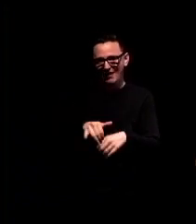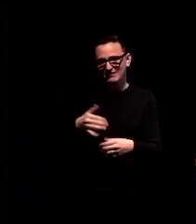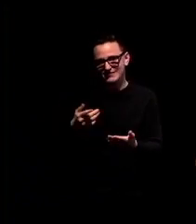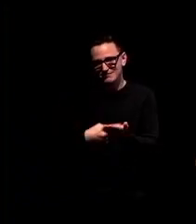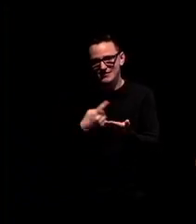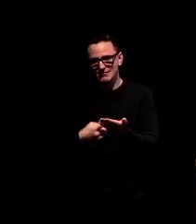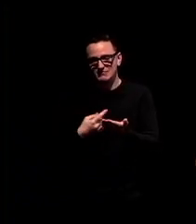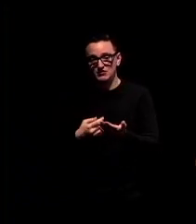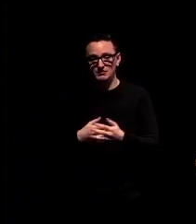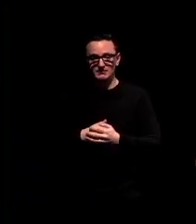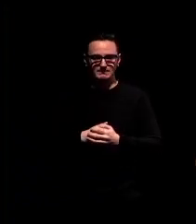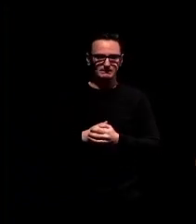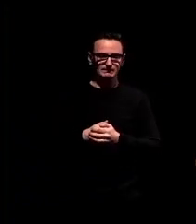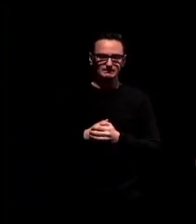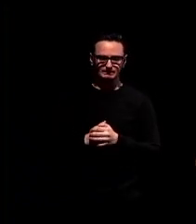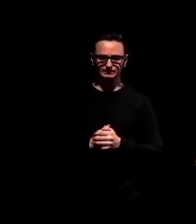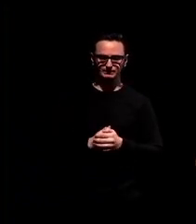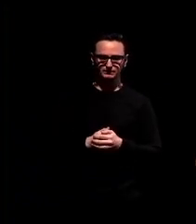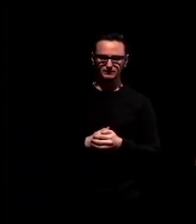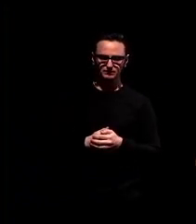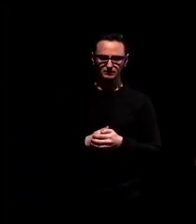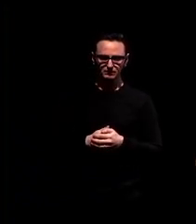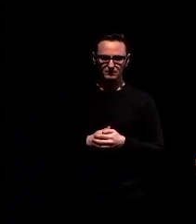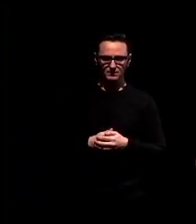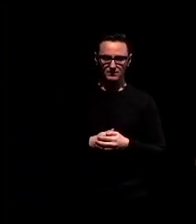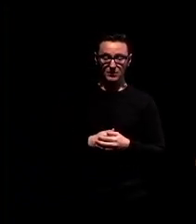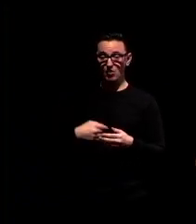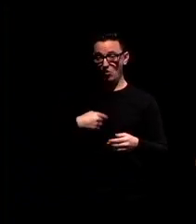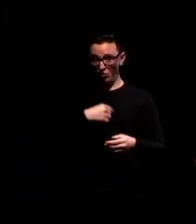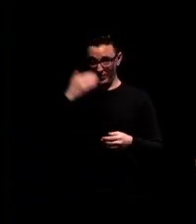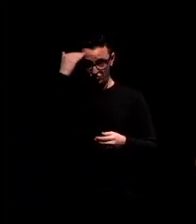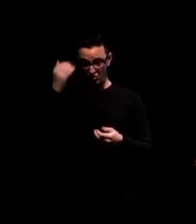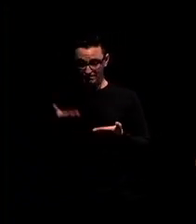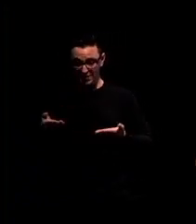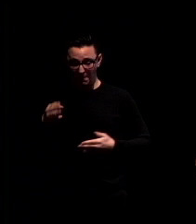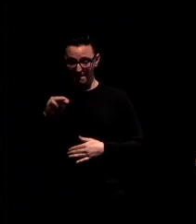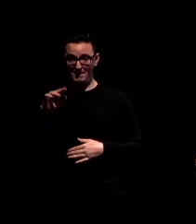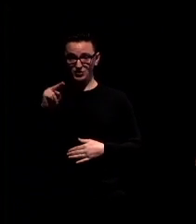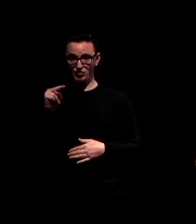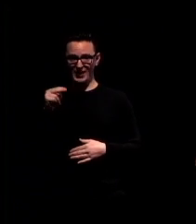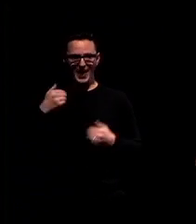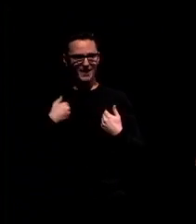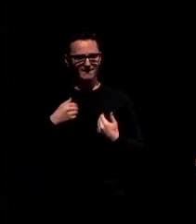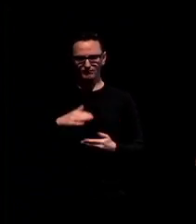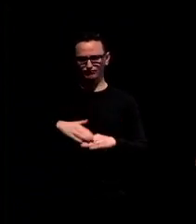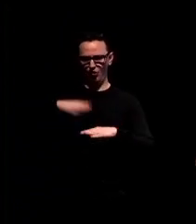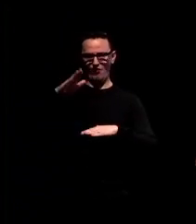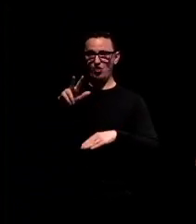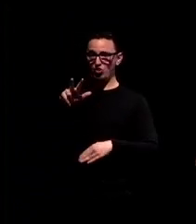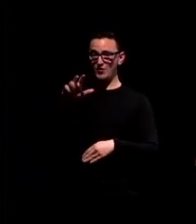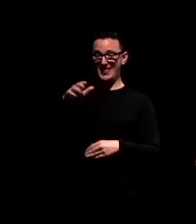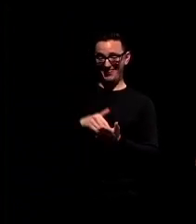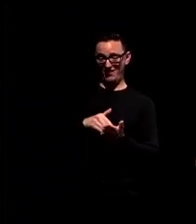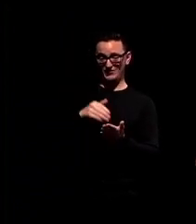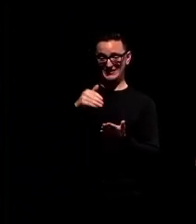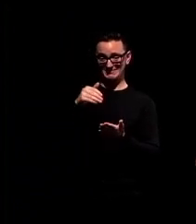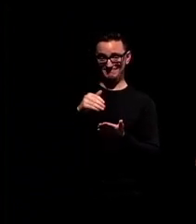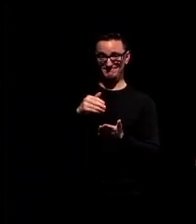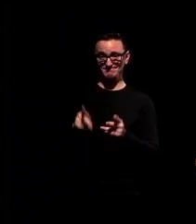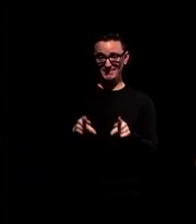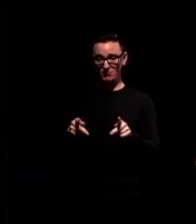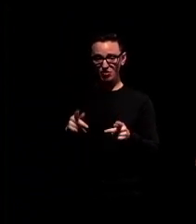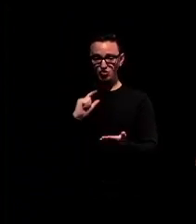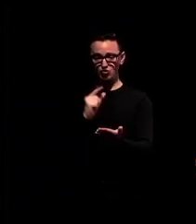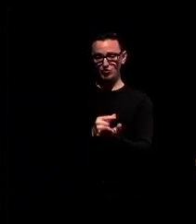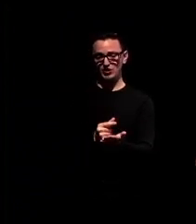supervision is also a huge barrier. We know in Minnesota that there are literally over 3,000 people who graduated from a master's